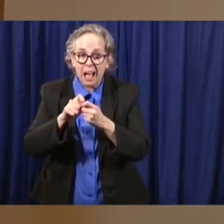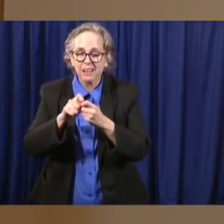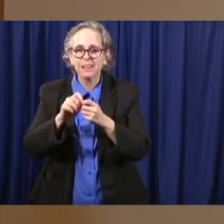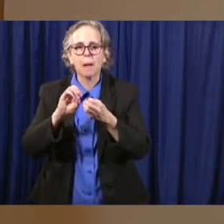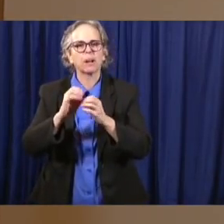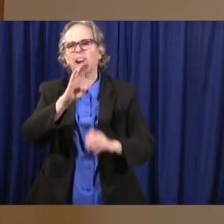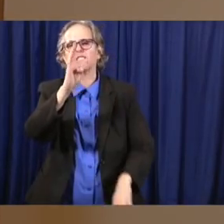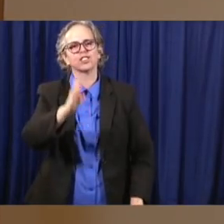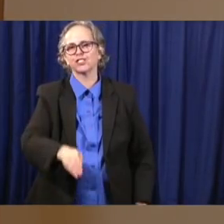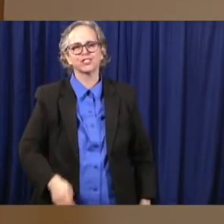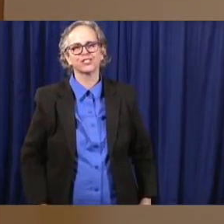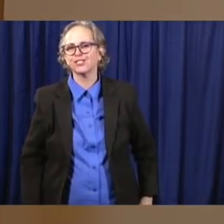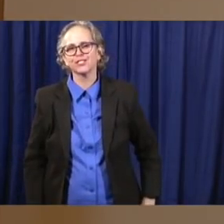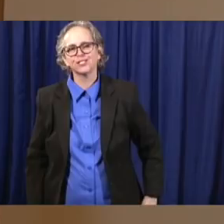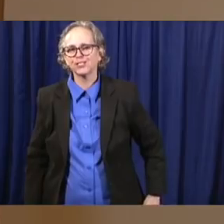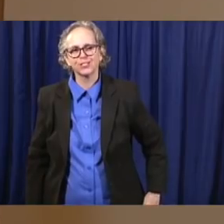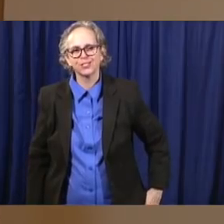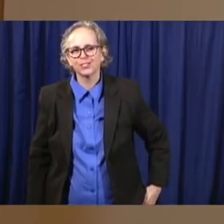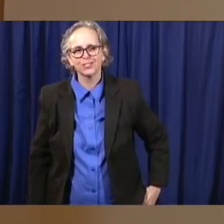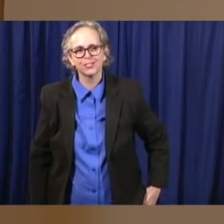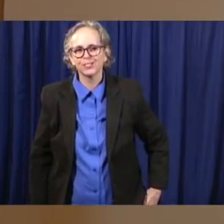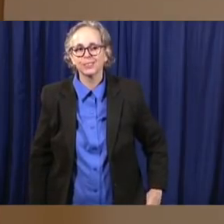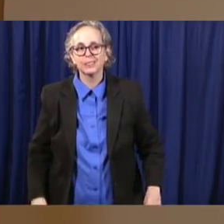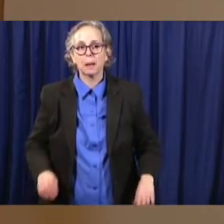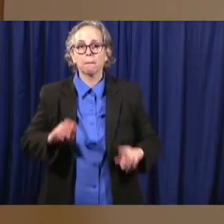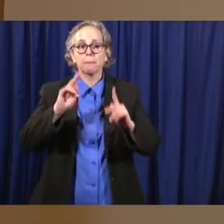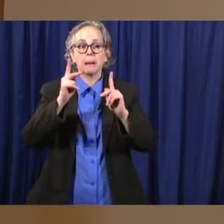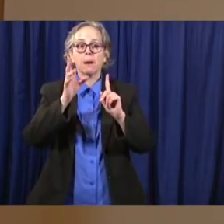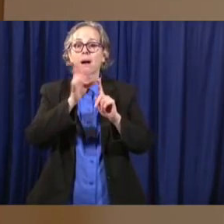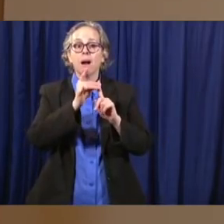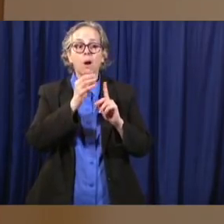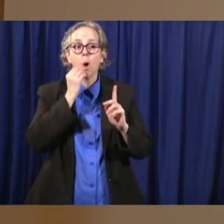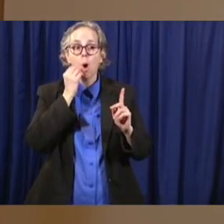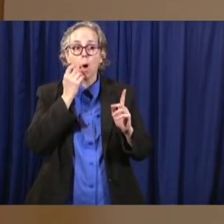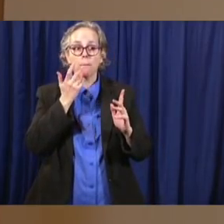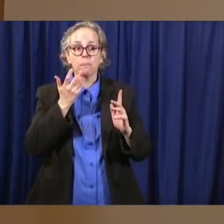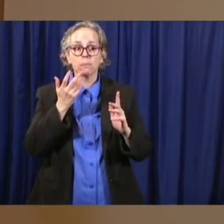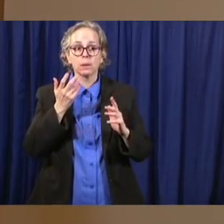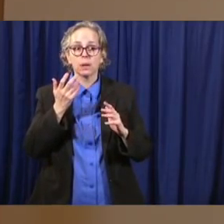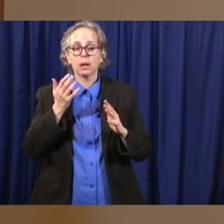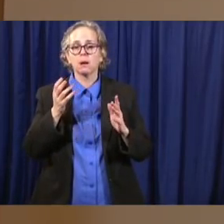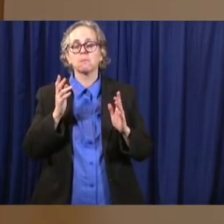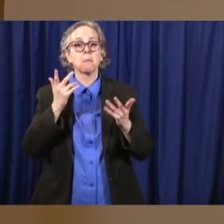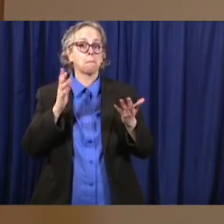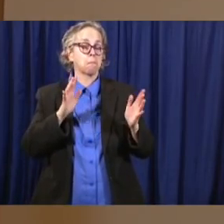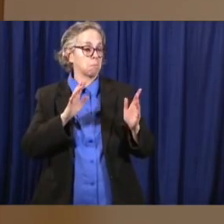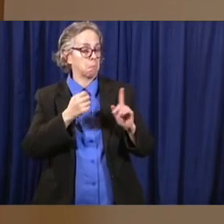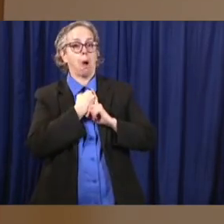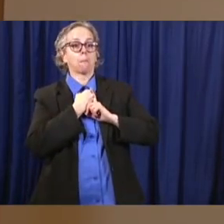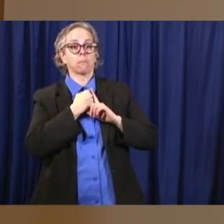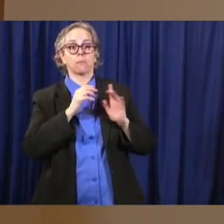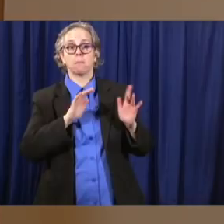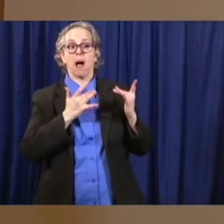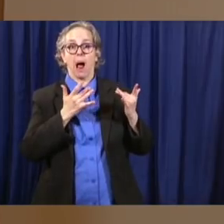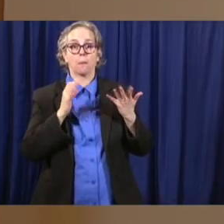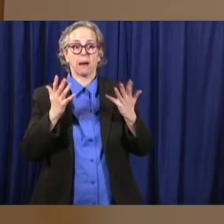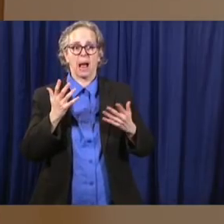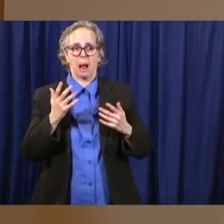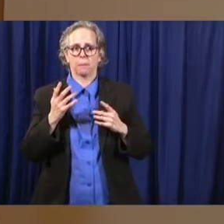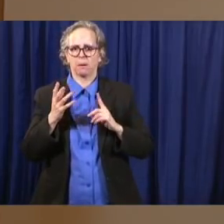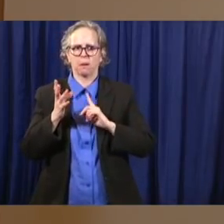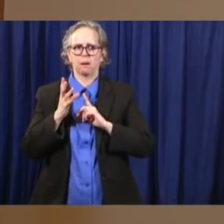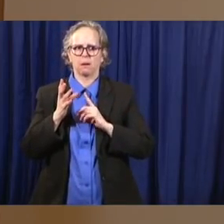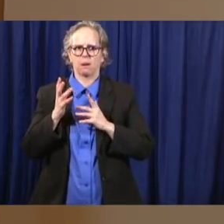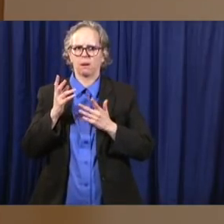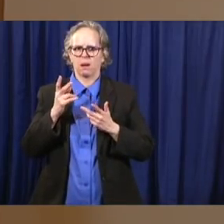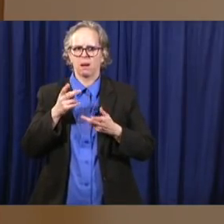home, mildly ill. There perhaps could even have been deaths that just have not been attributed to this, and it will be in